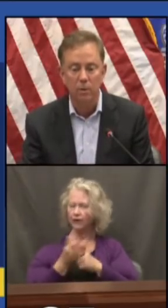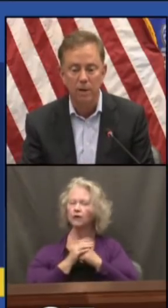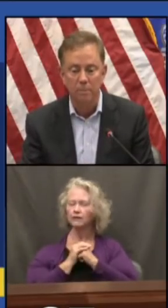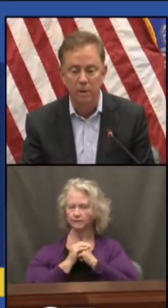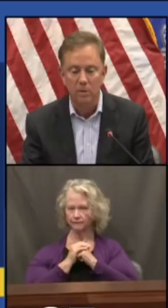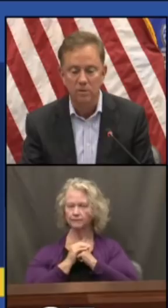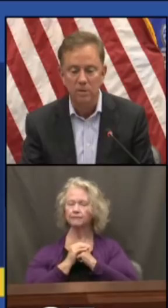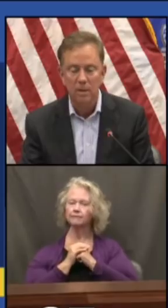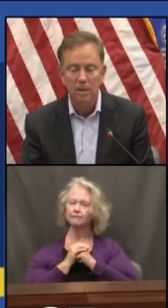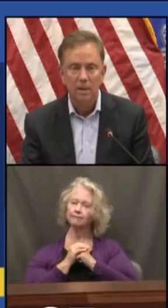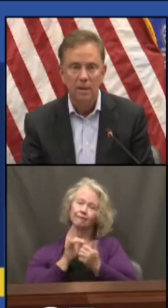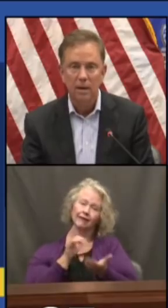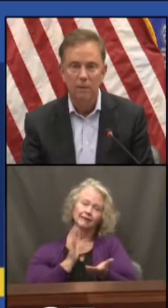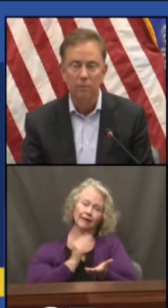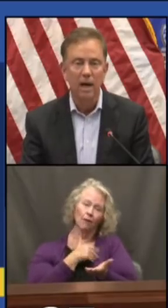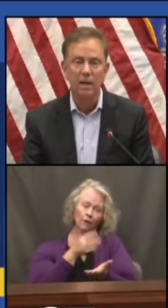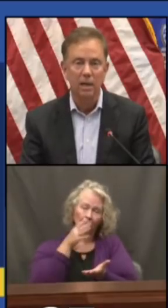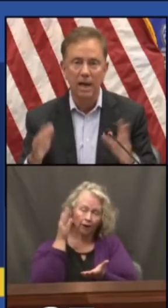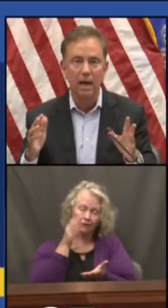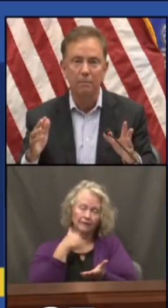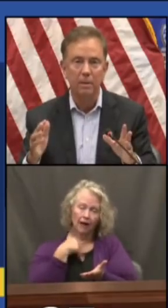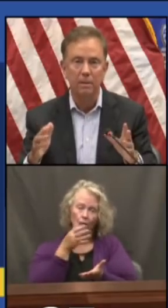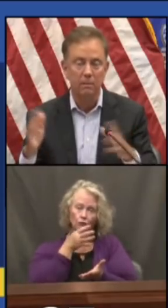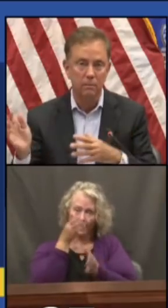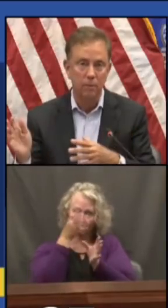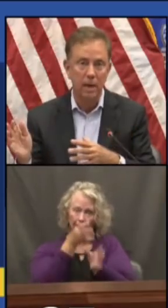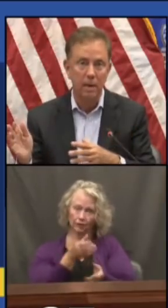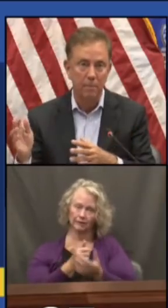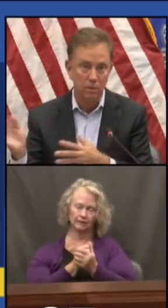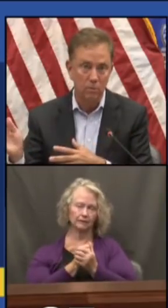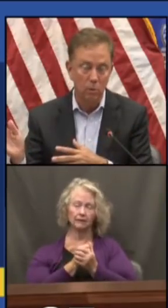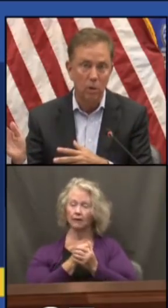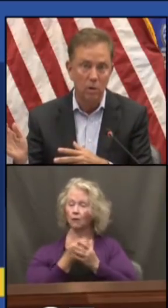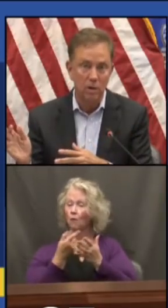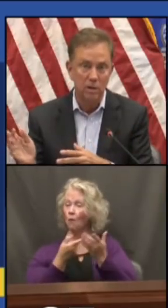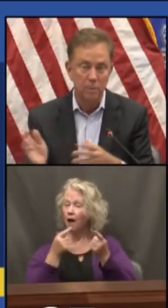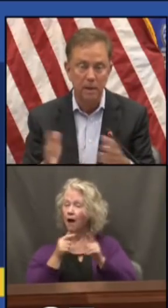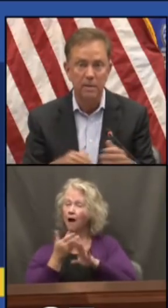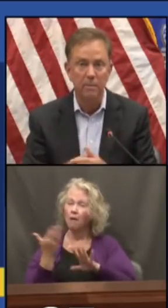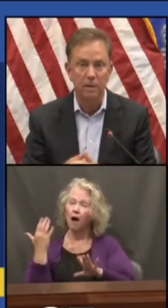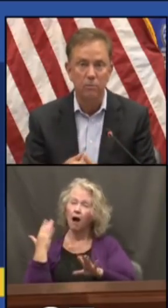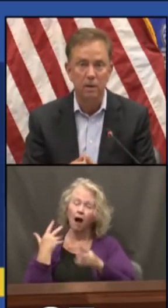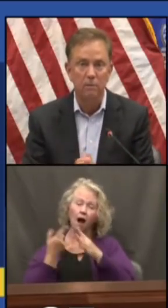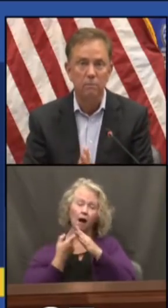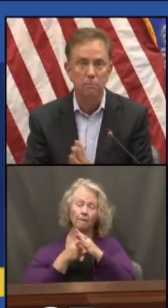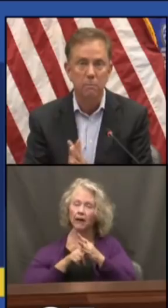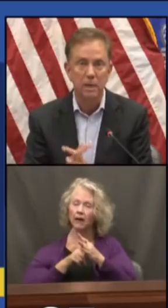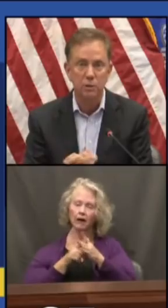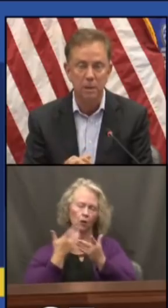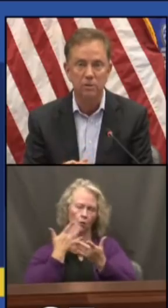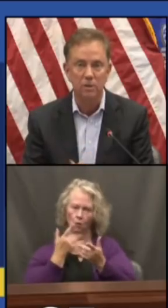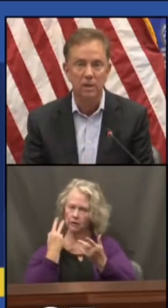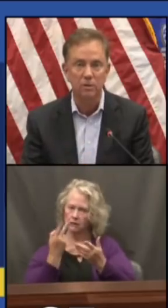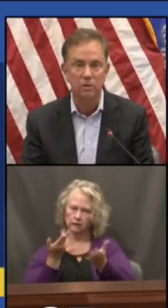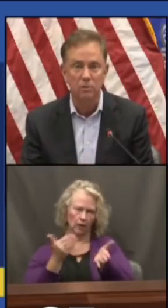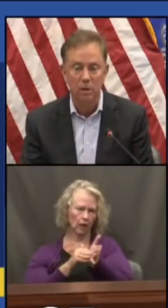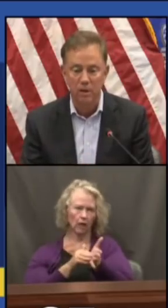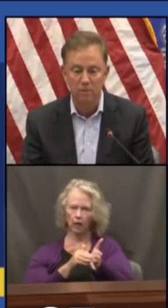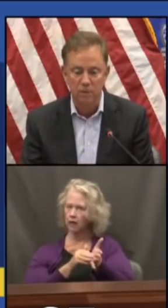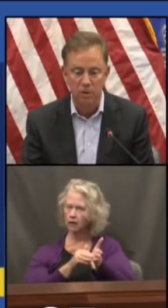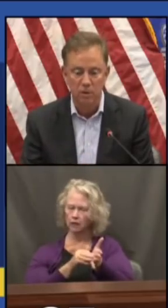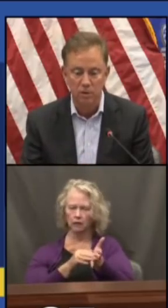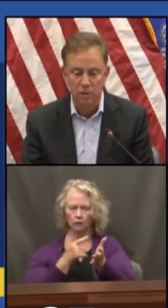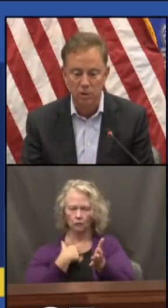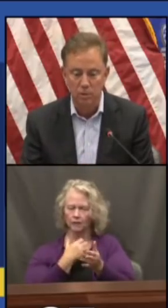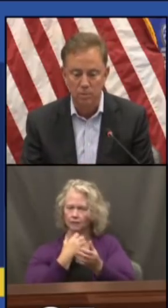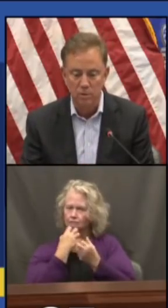parents and grandparents. We're not going to let what happened early on in this pandemic. We're going to pay special attention to our loved